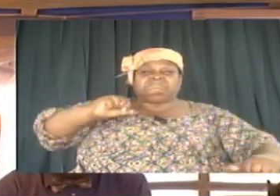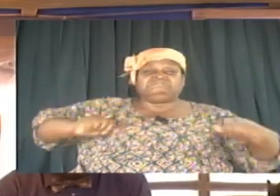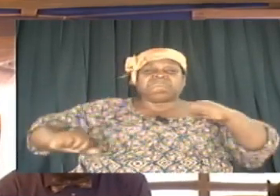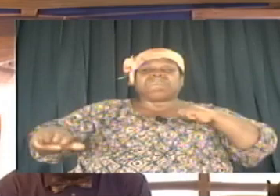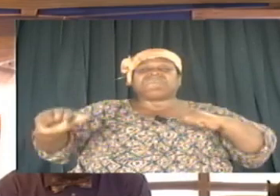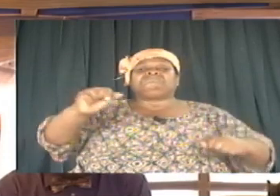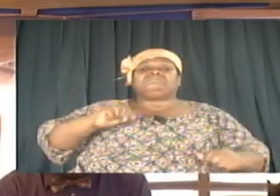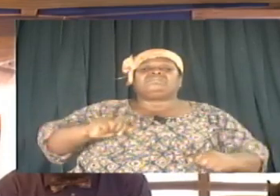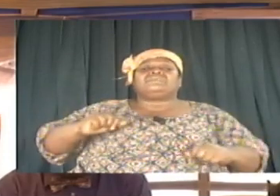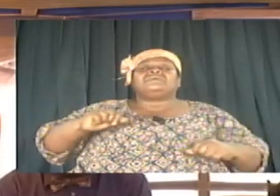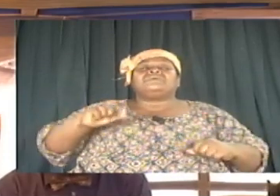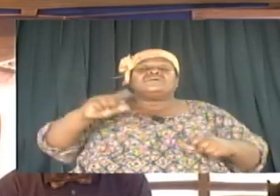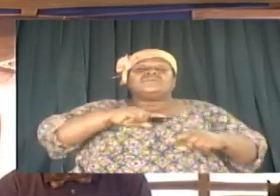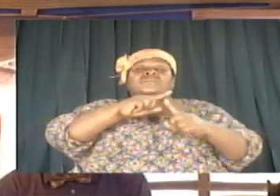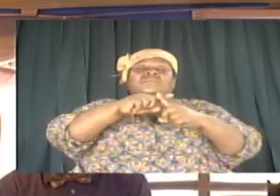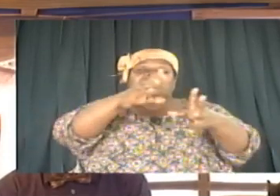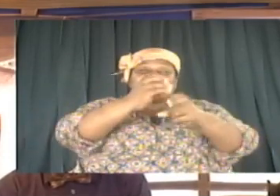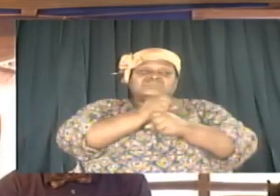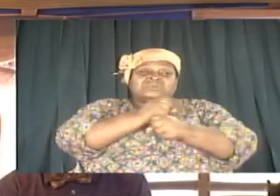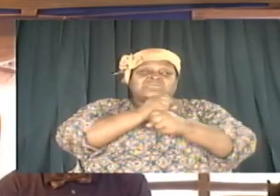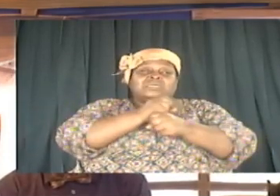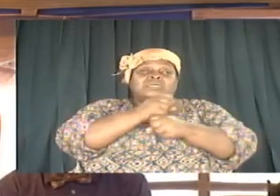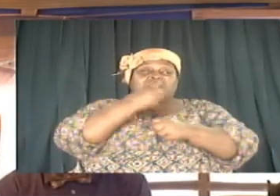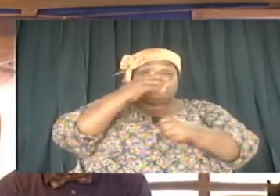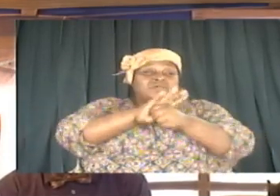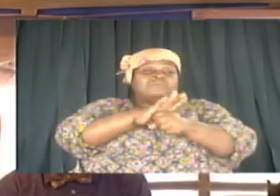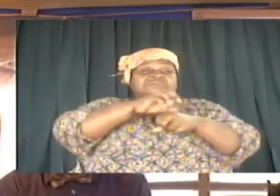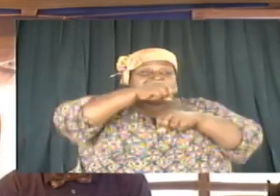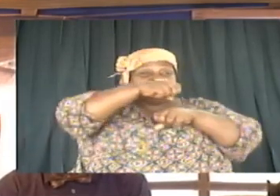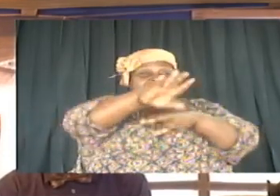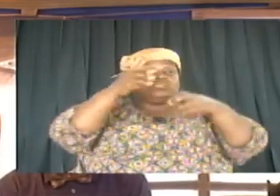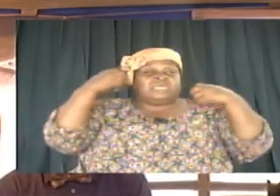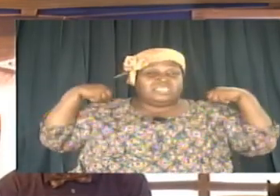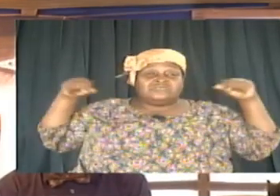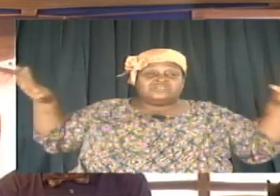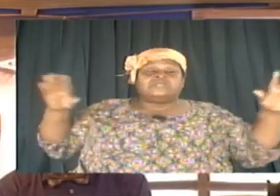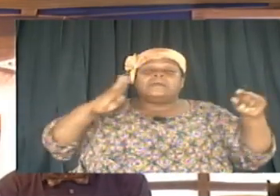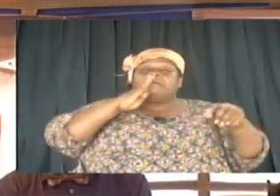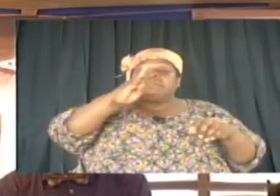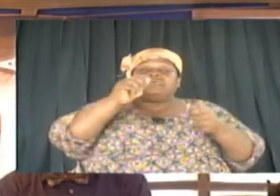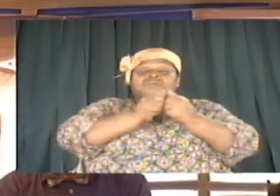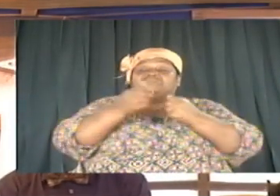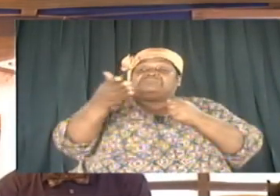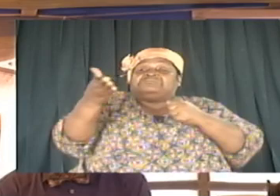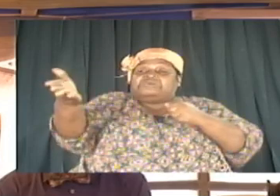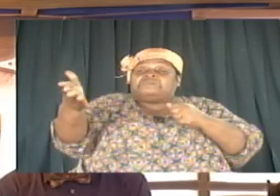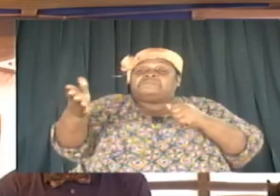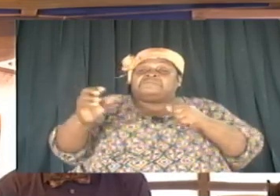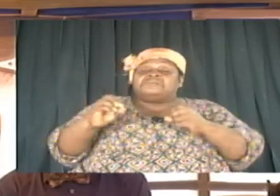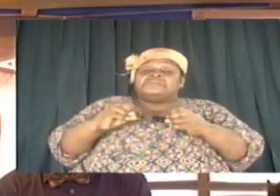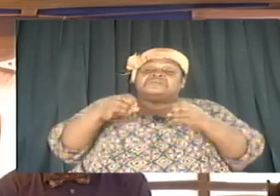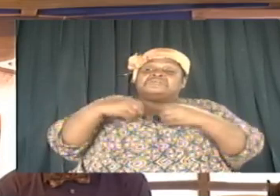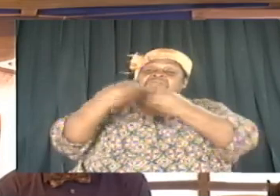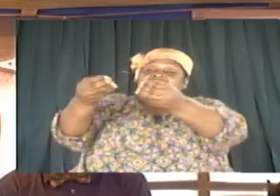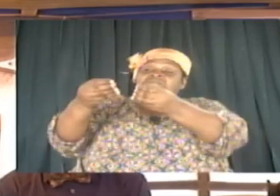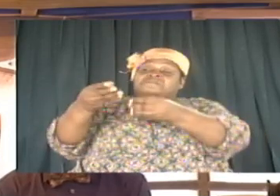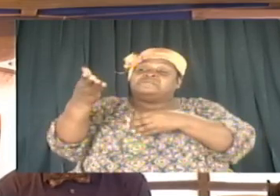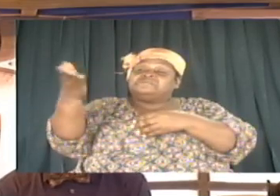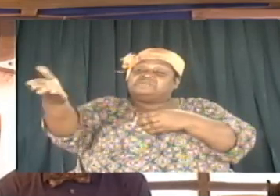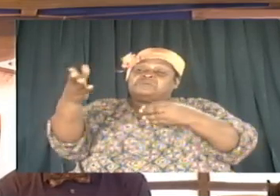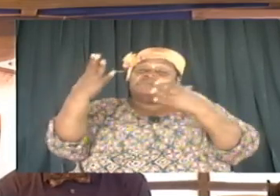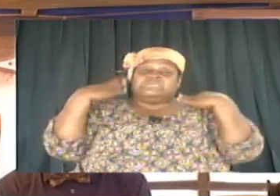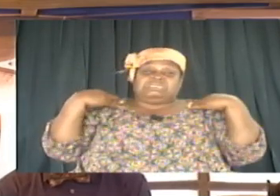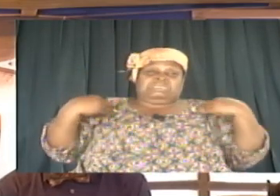Yeah, when they took it, he promised to send his angels to be with them. He promised to give them healing. He promised